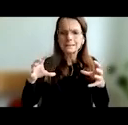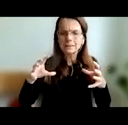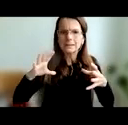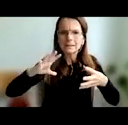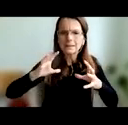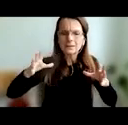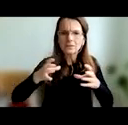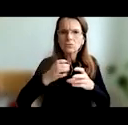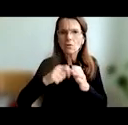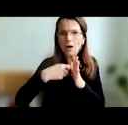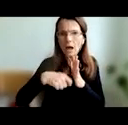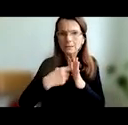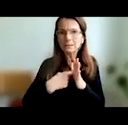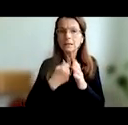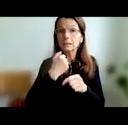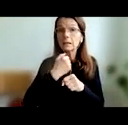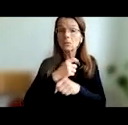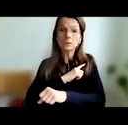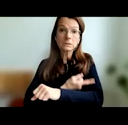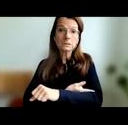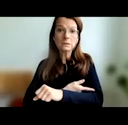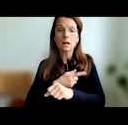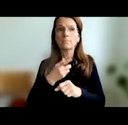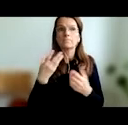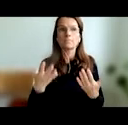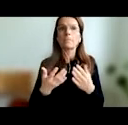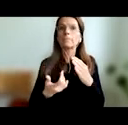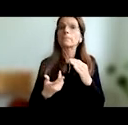in the context of the workforce